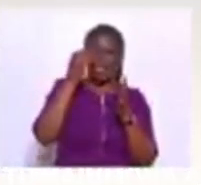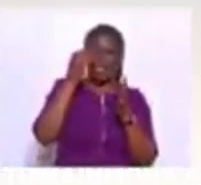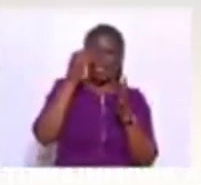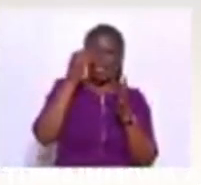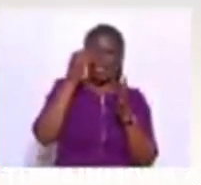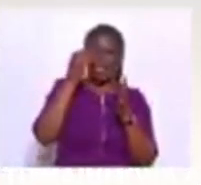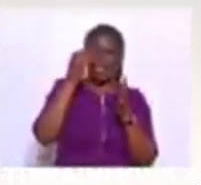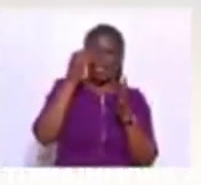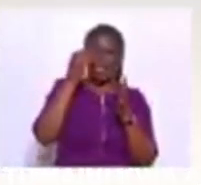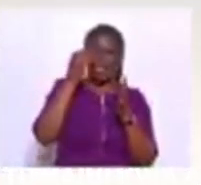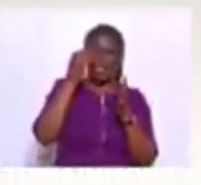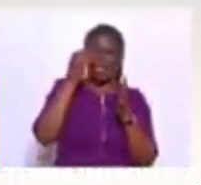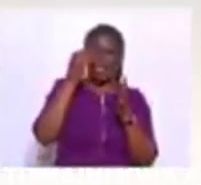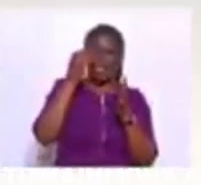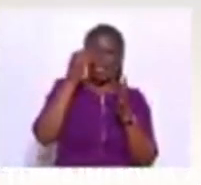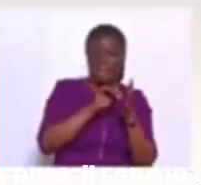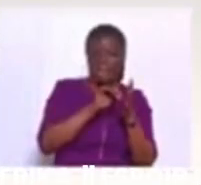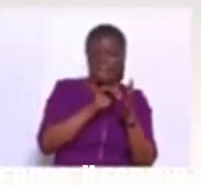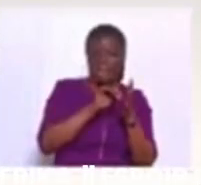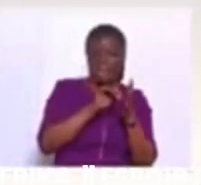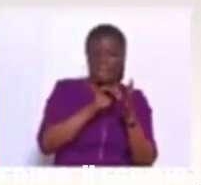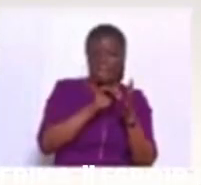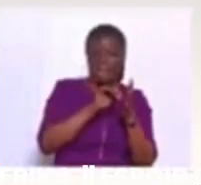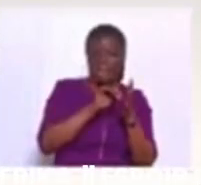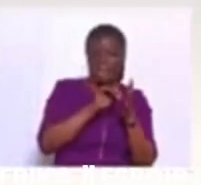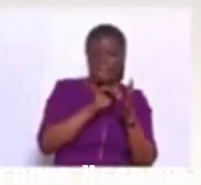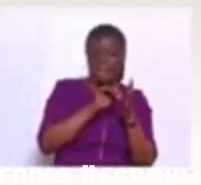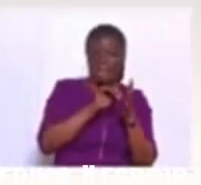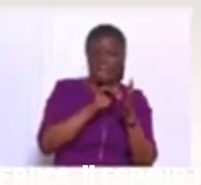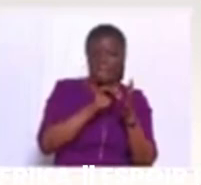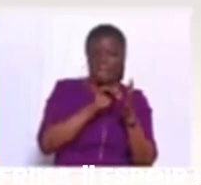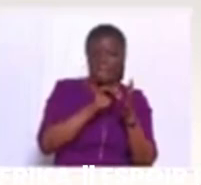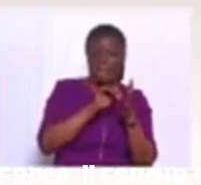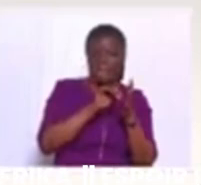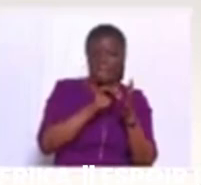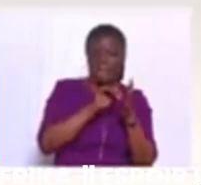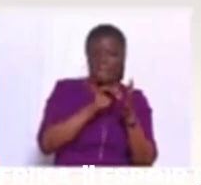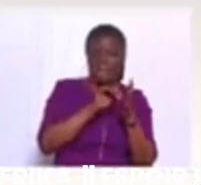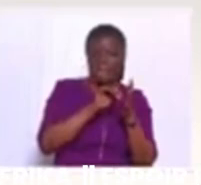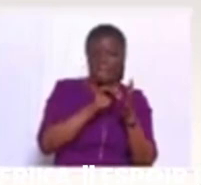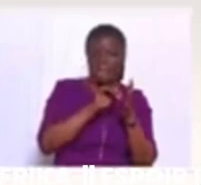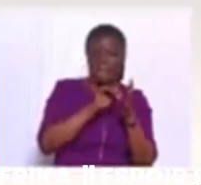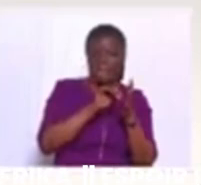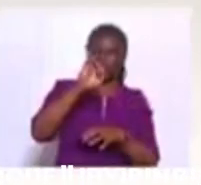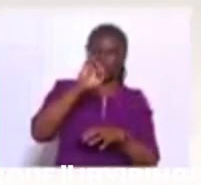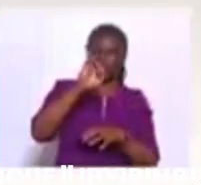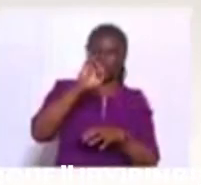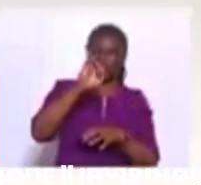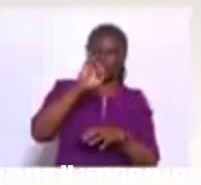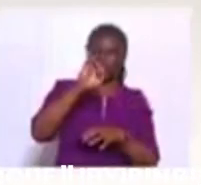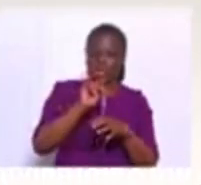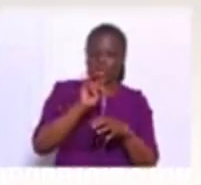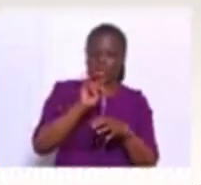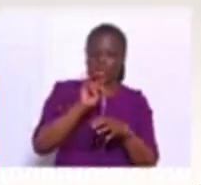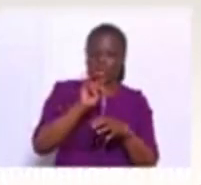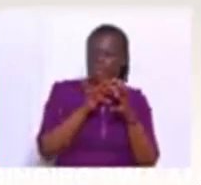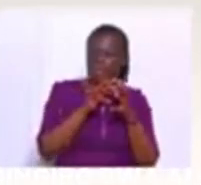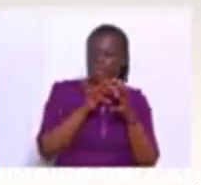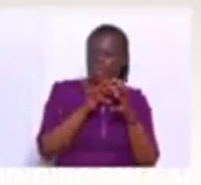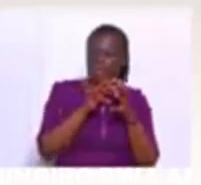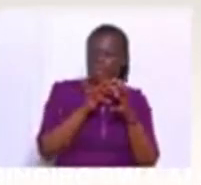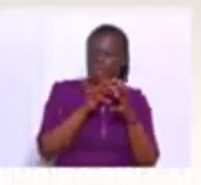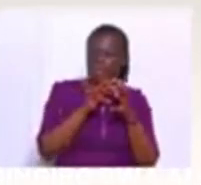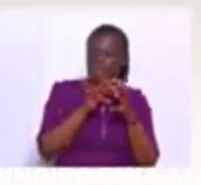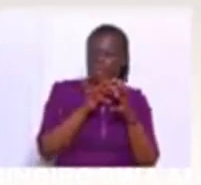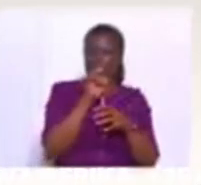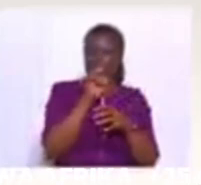the more animal fat, the more protein from animals, the greater the risk of cancer. Now,